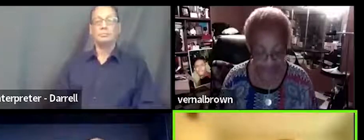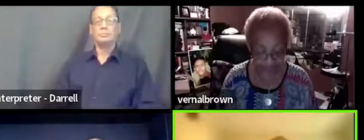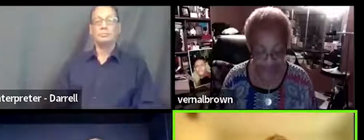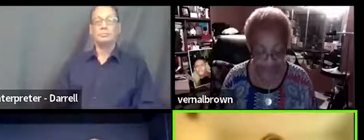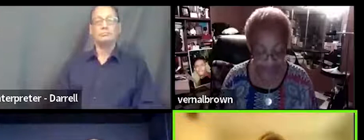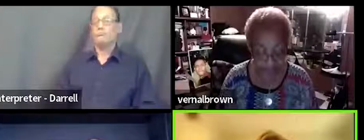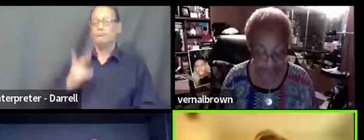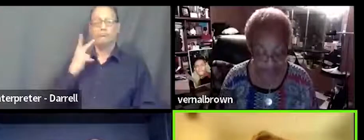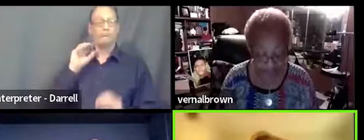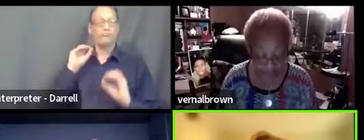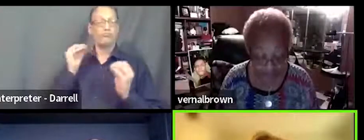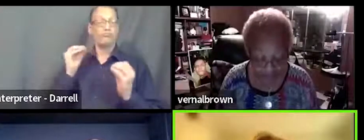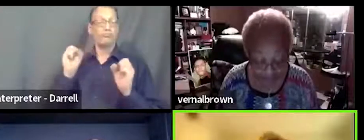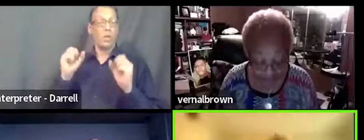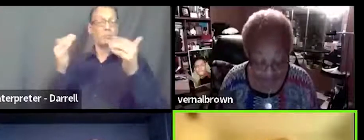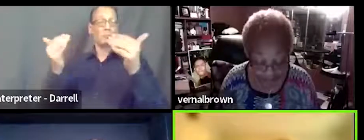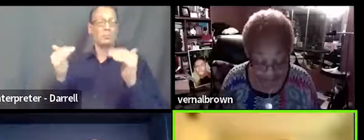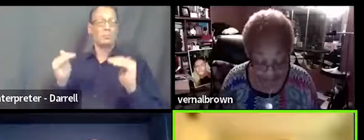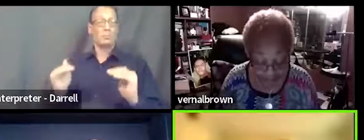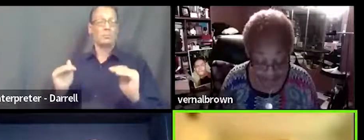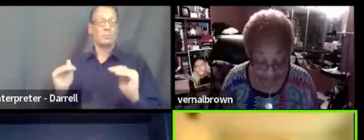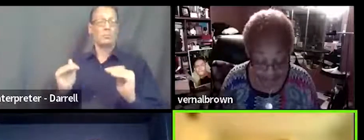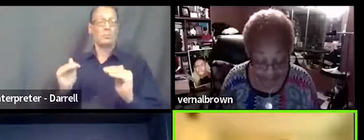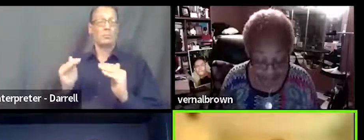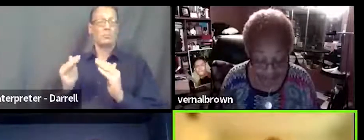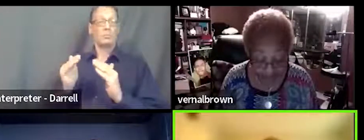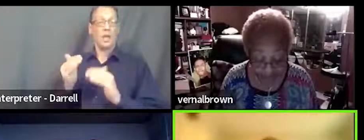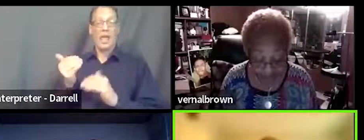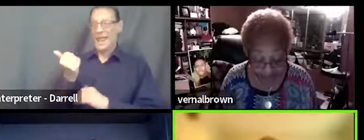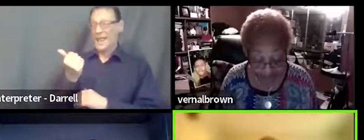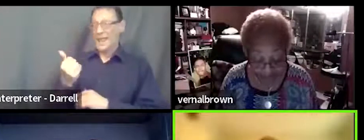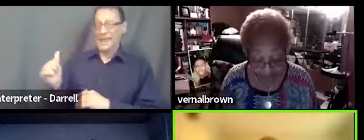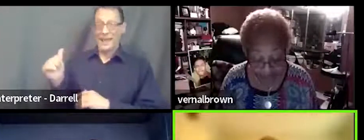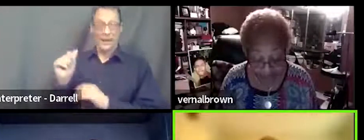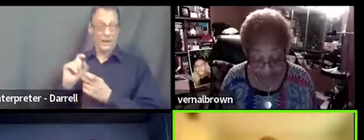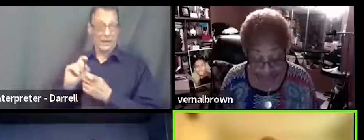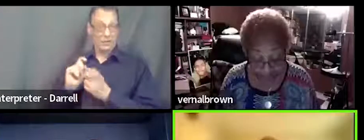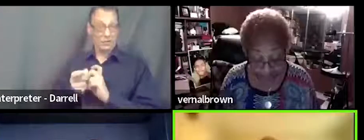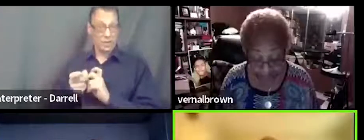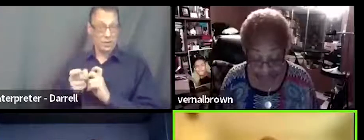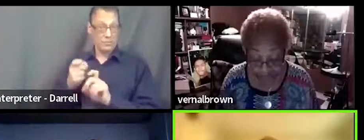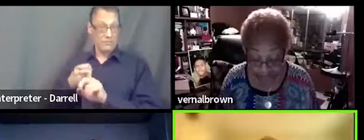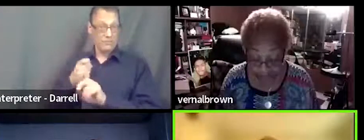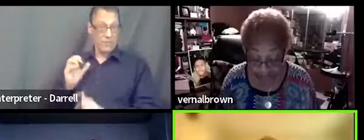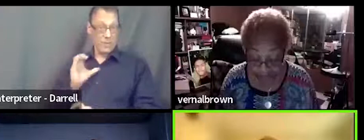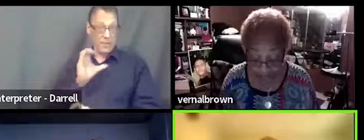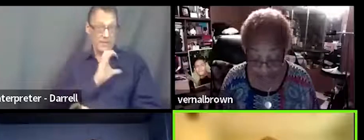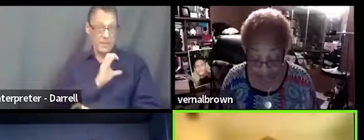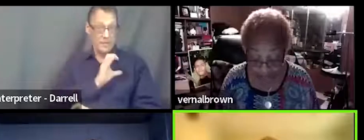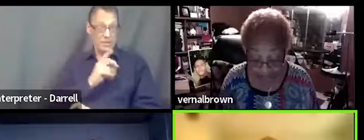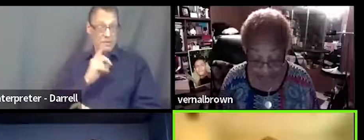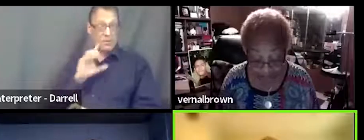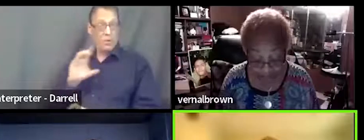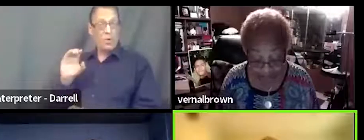Seeing none, we can move on to the consent agenda. Are there any adjustments from the commissioners to the consent agenda?